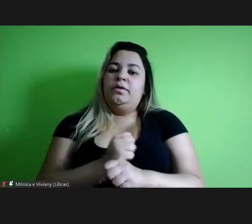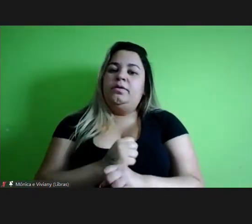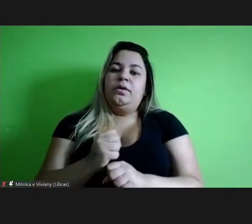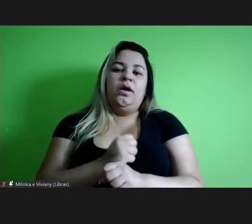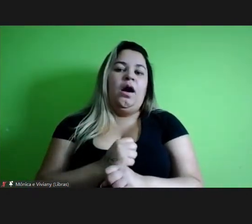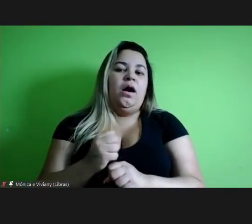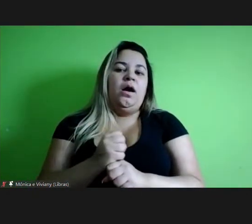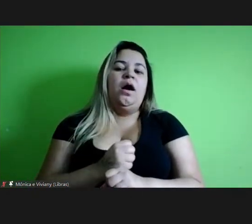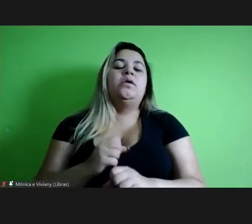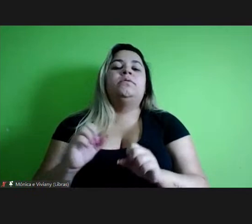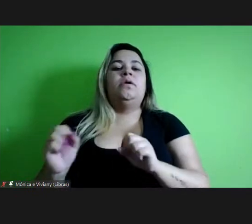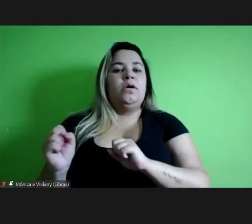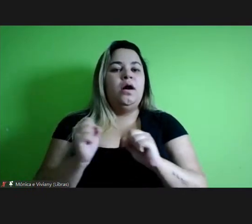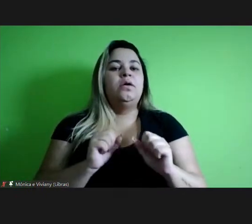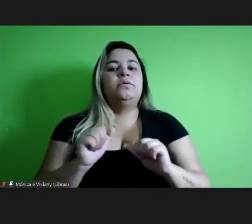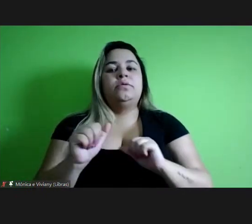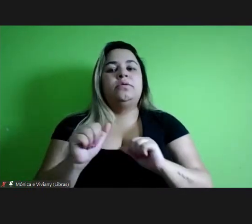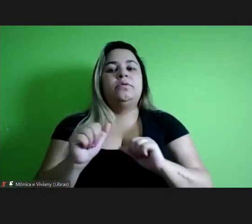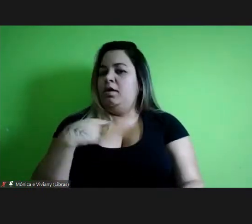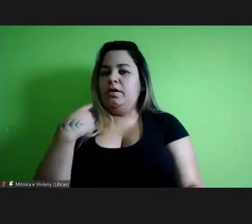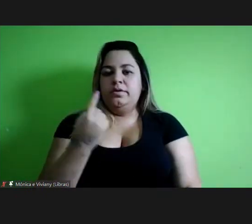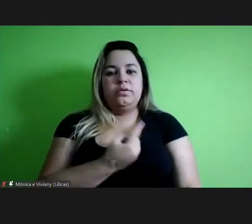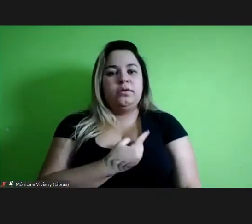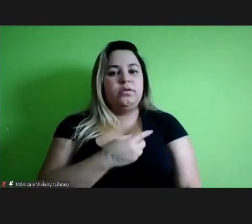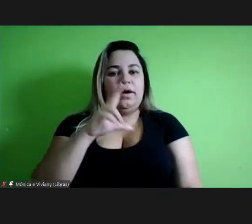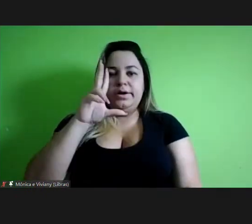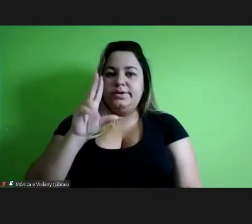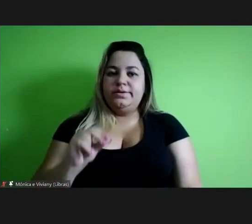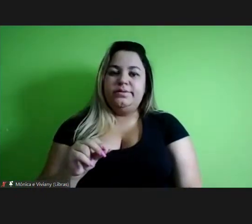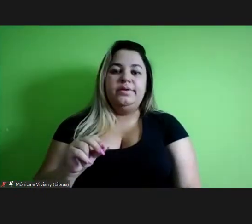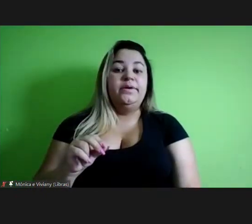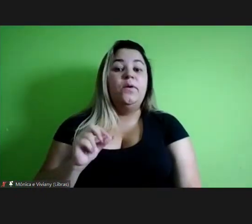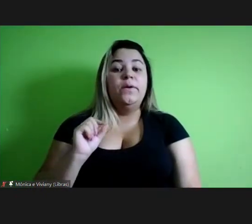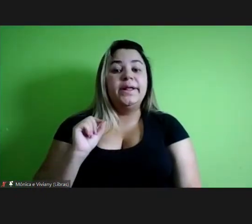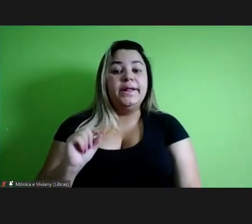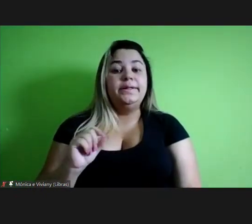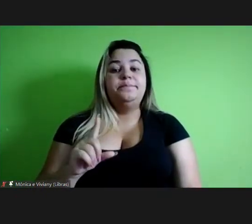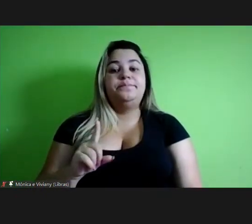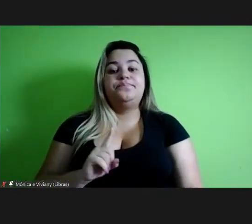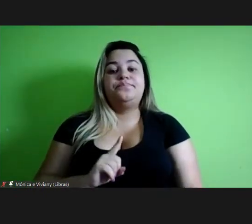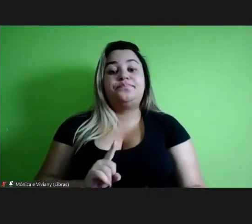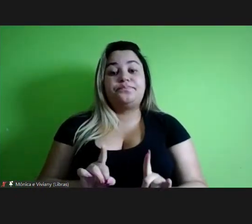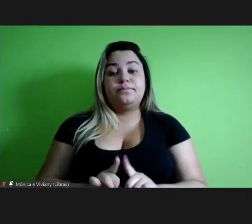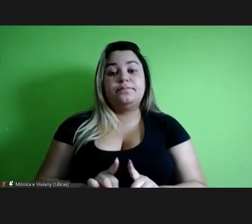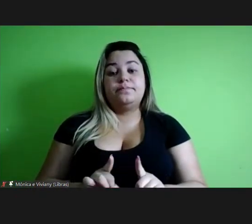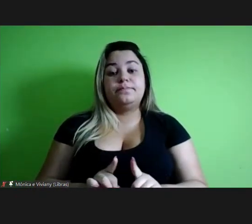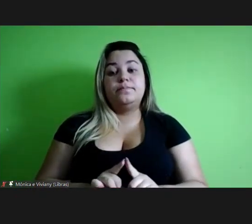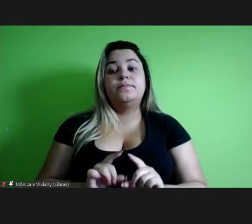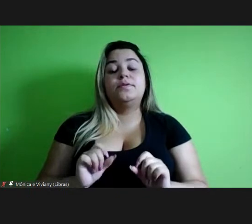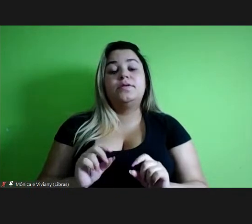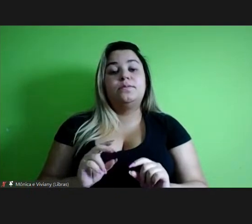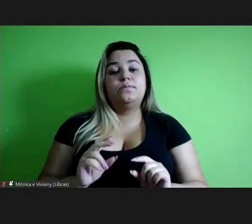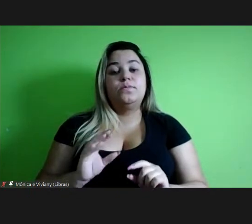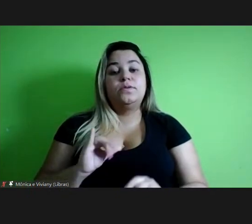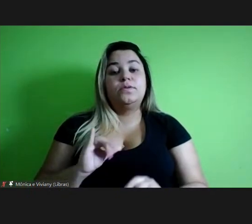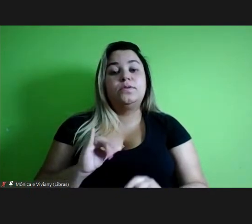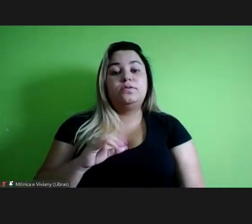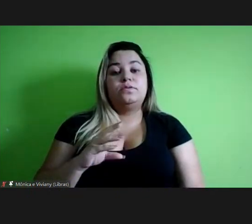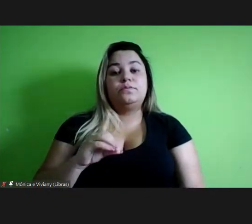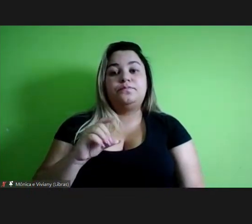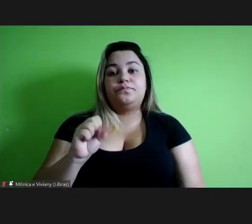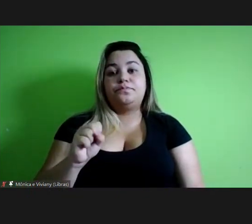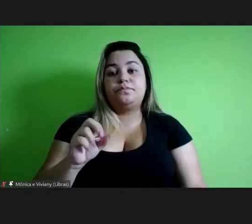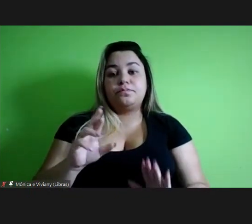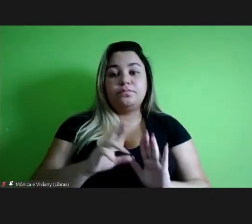There are millions of years in which the planet can regenerate, but we cannot. So what are the